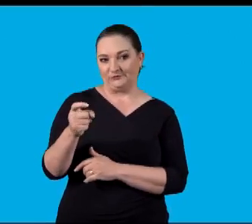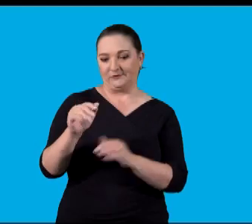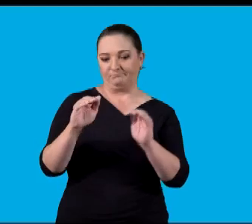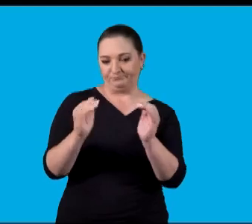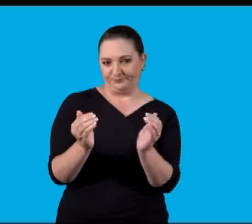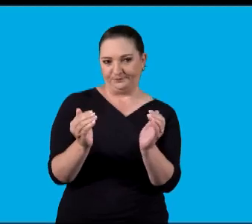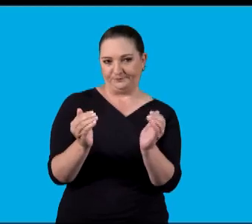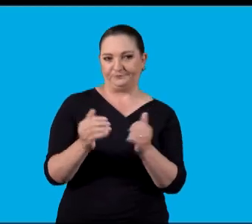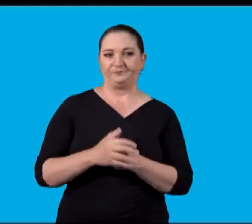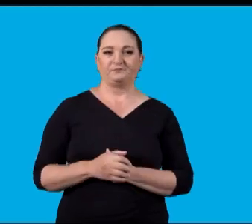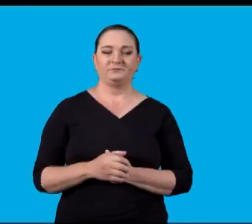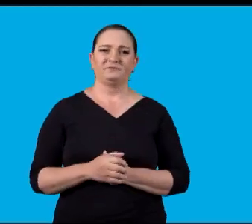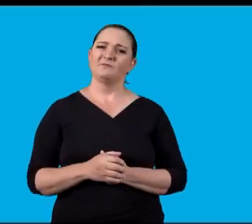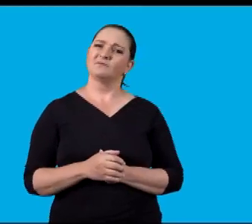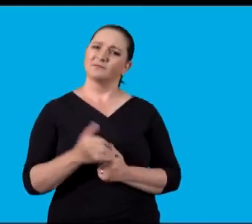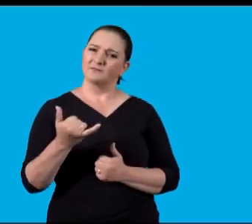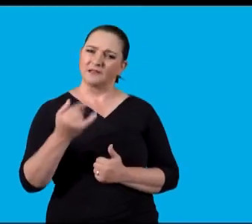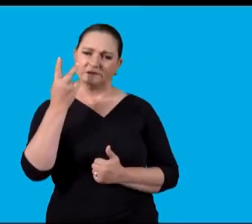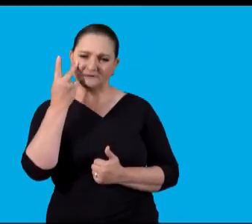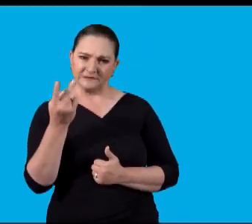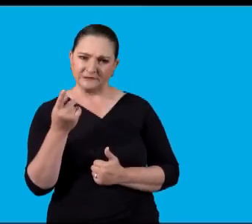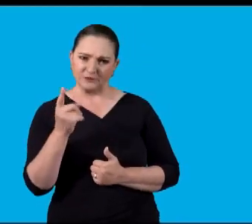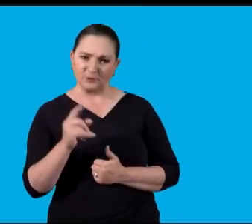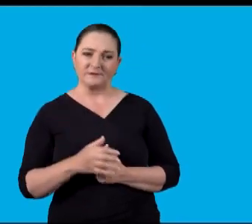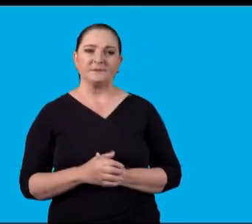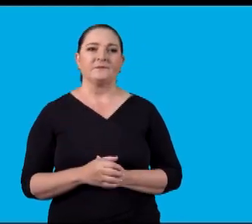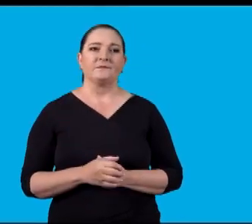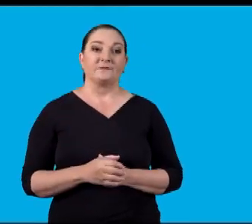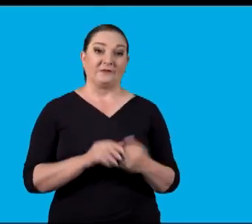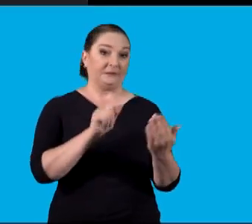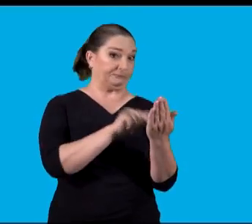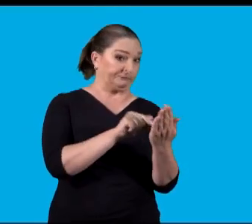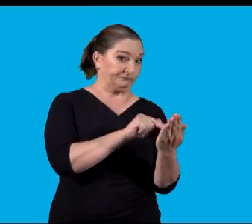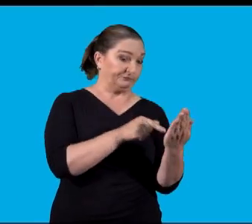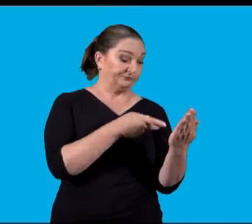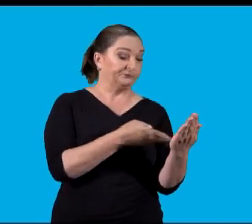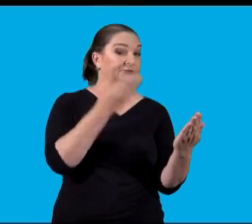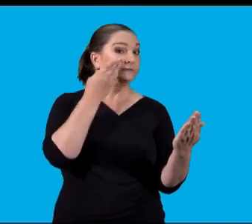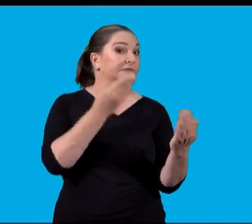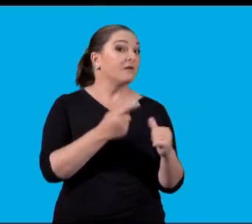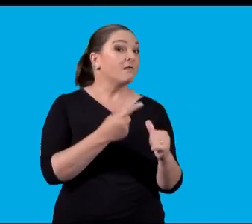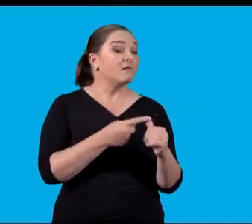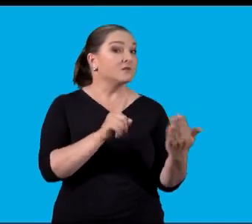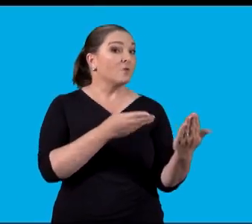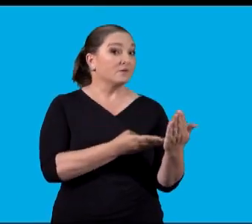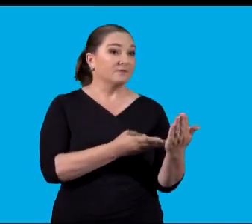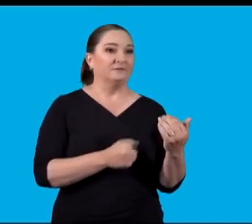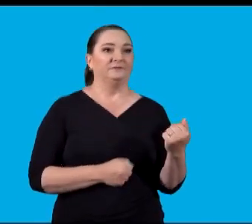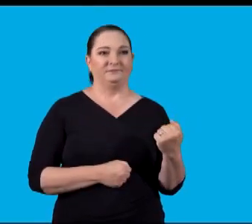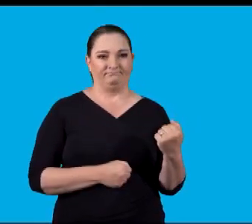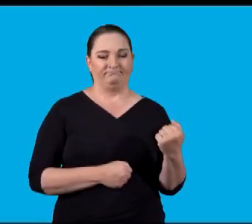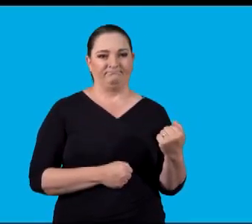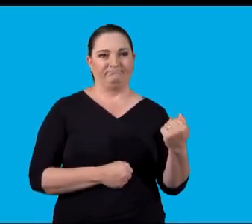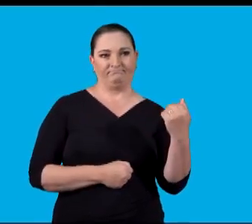1,638,000. I close the bracket. Let me see if I punch this in the calculator. What am I going to